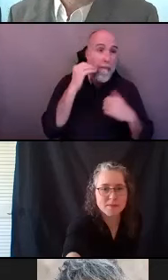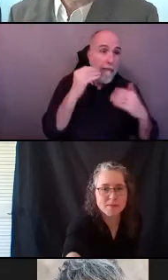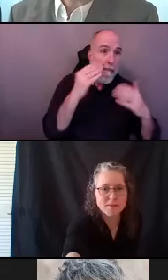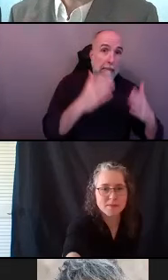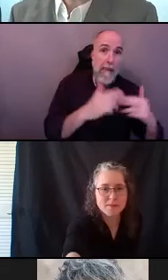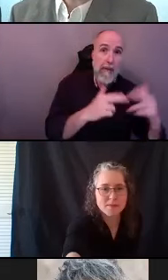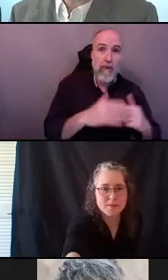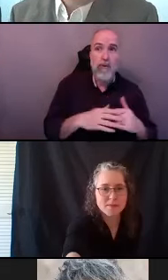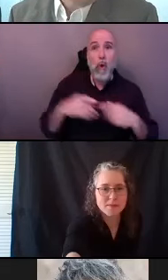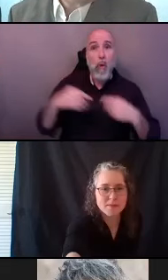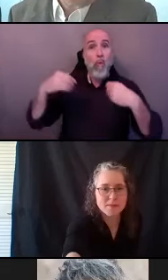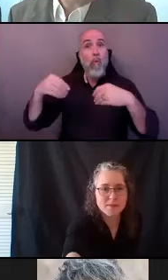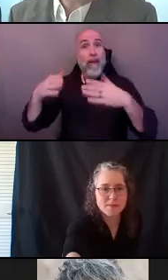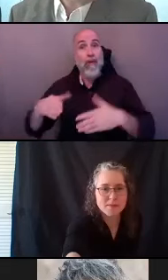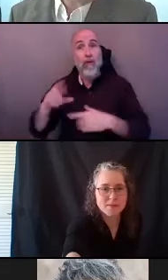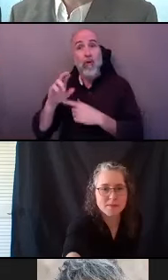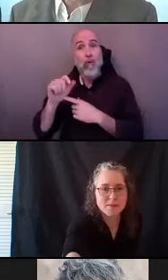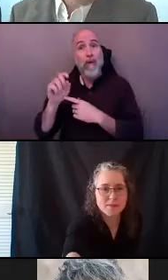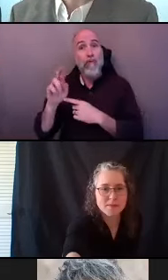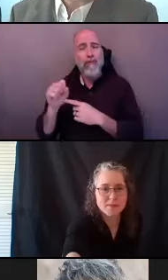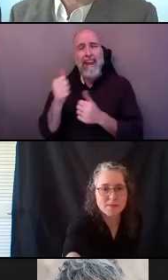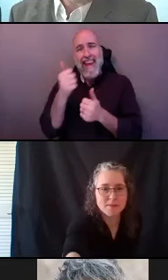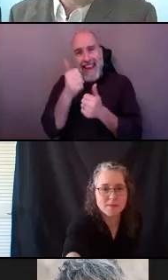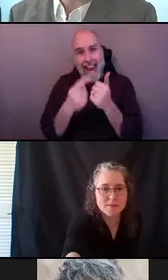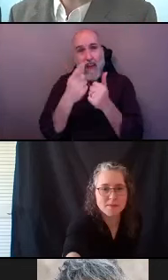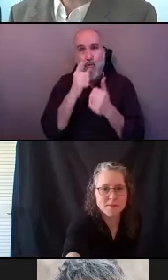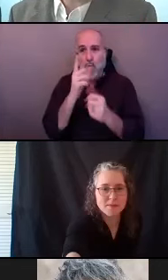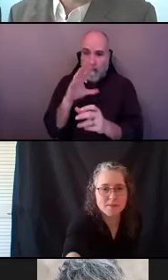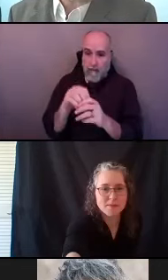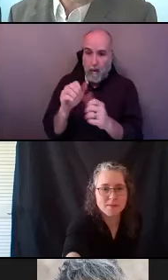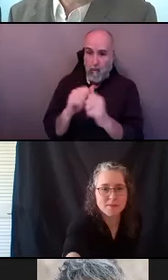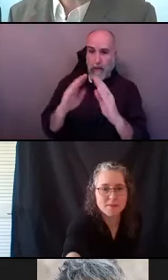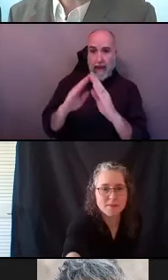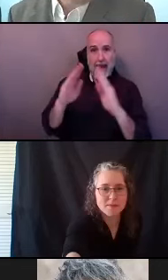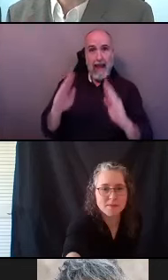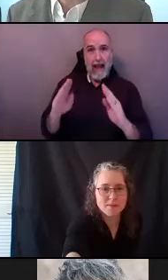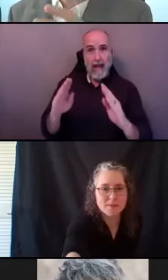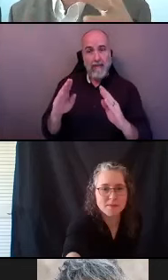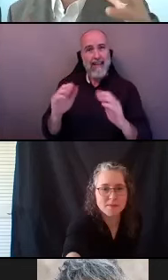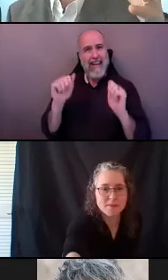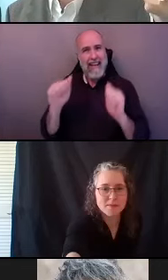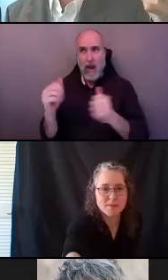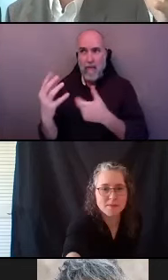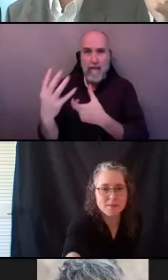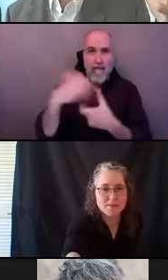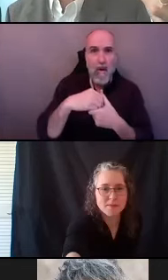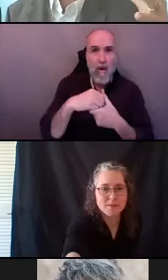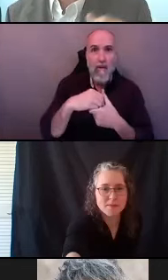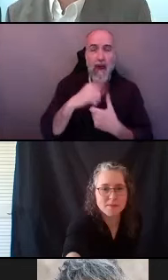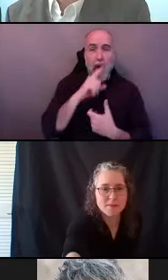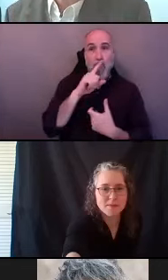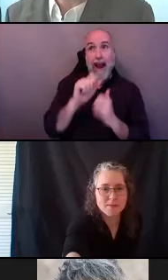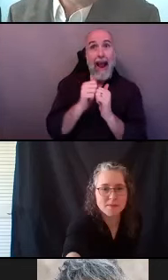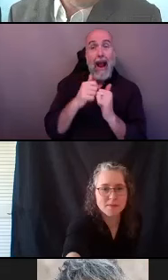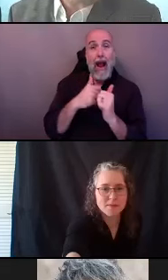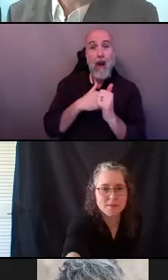realtors, everybody in the housing industry has a stake here. And it's a matter of how do we meet the needs of